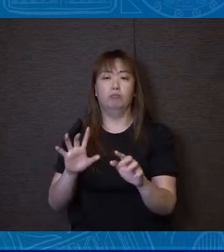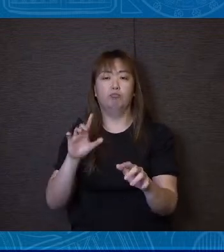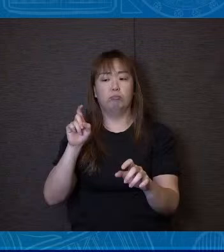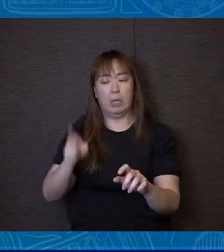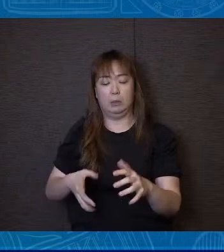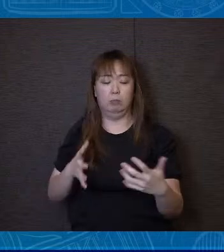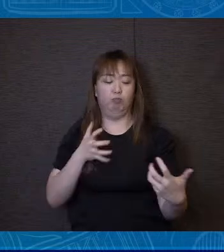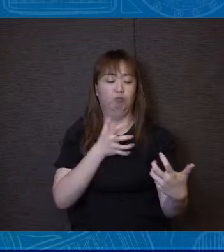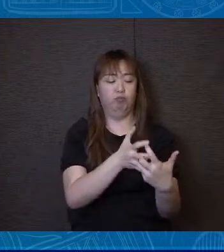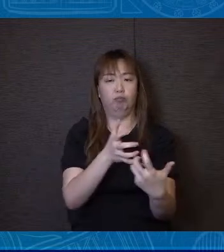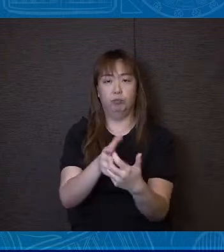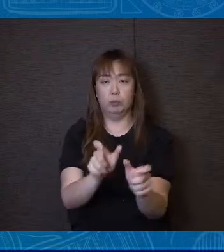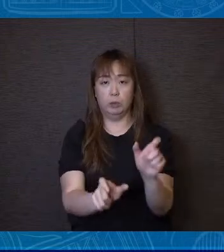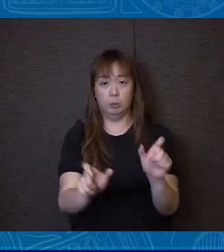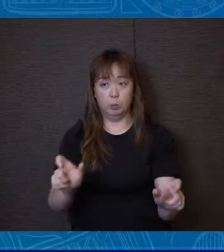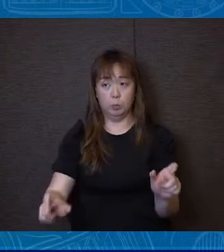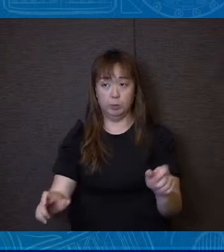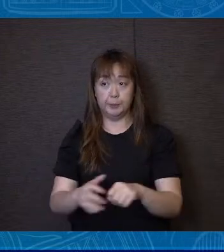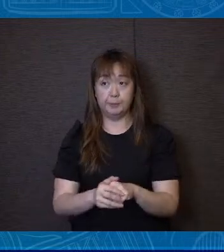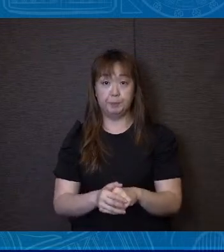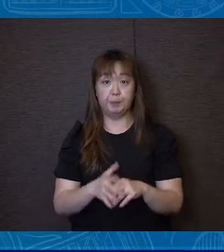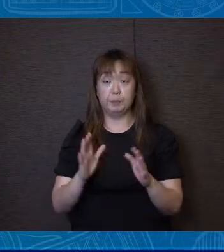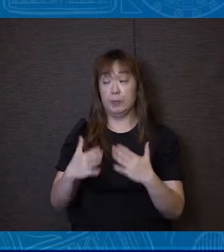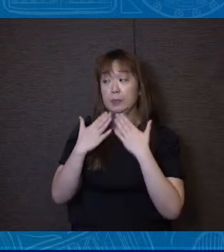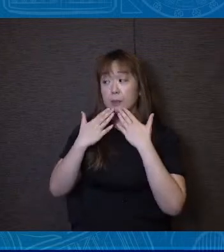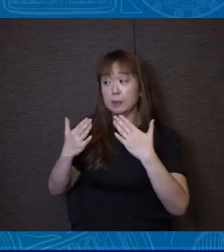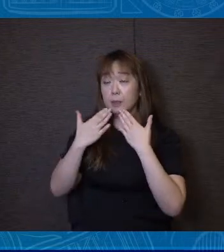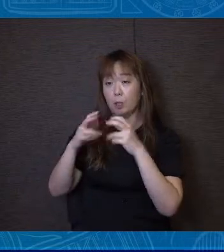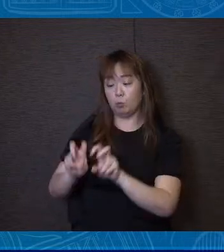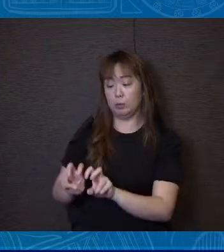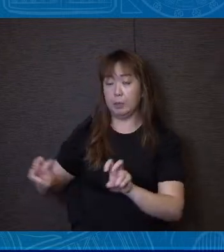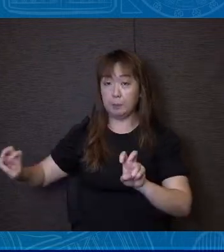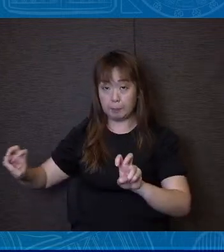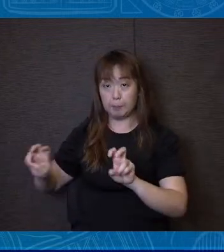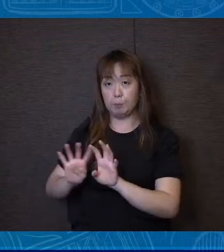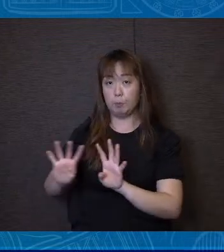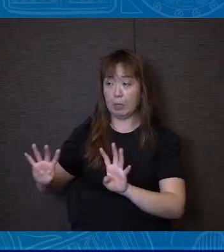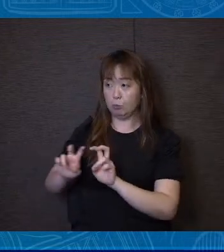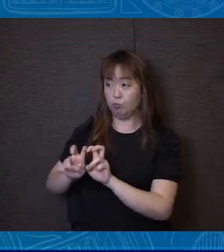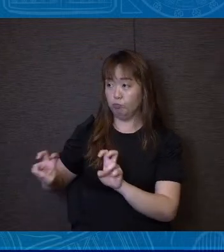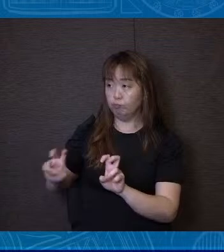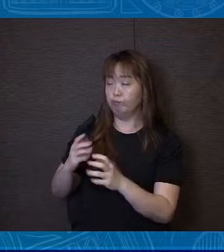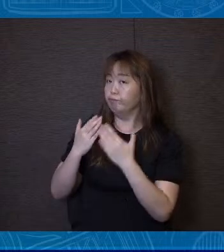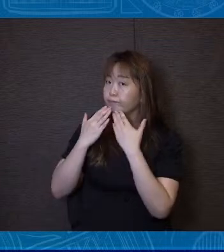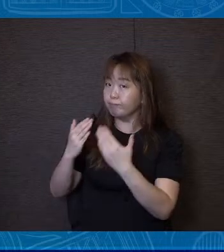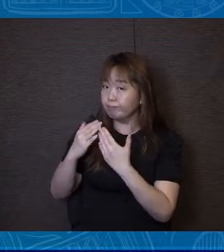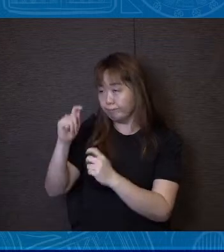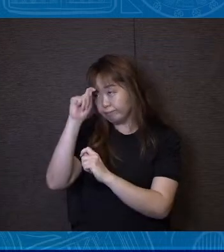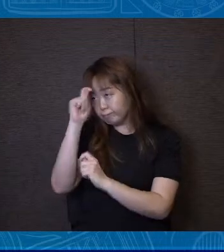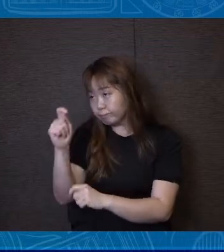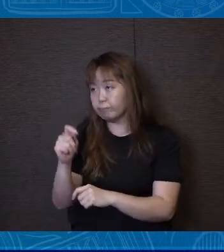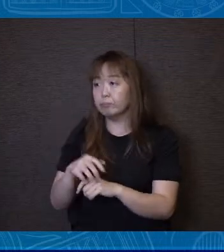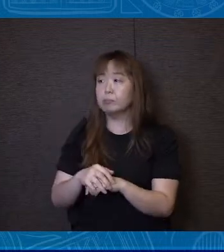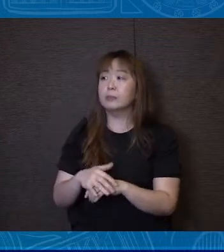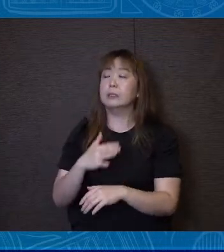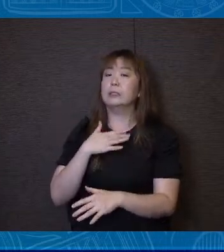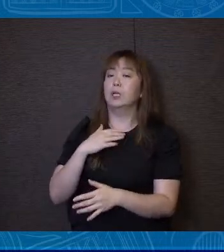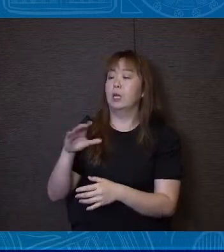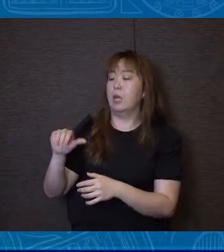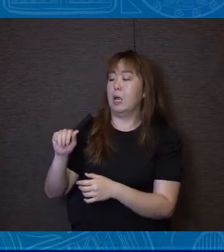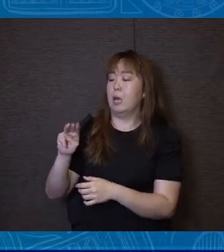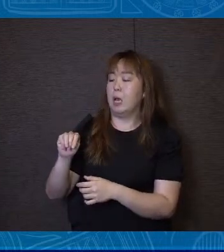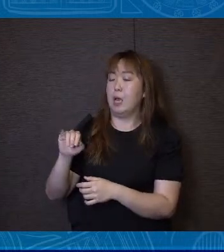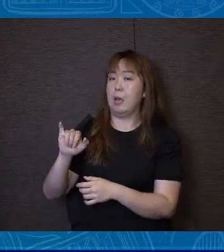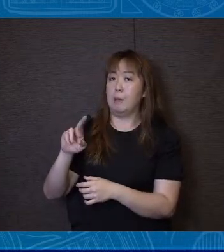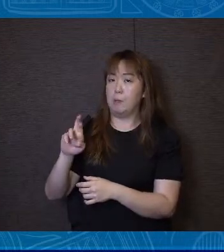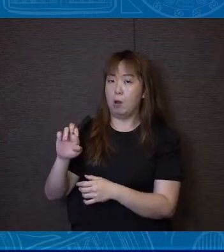With this, I would like to thank, first of all, the great panelists, my colleague Amir,